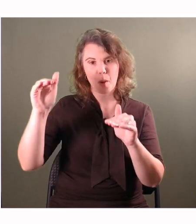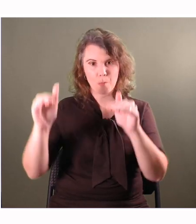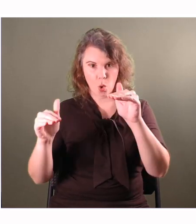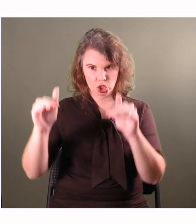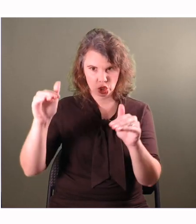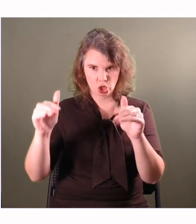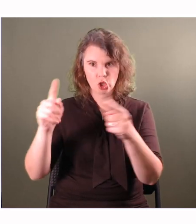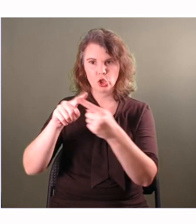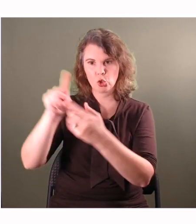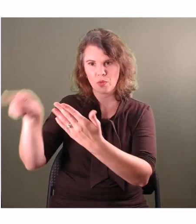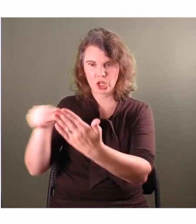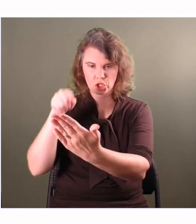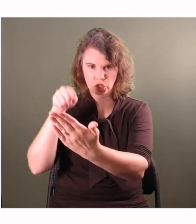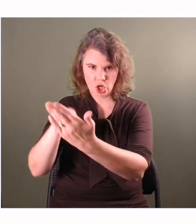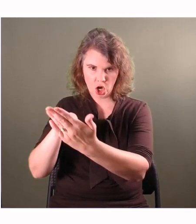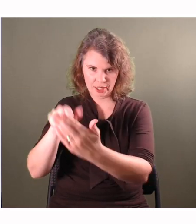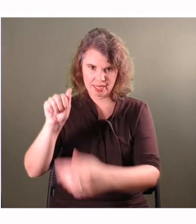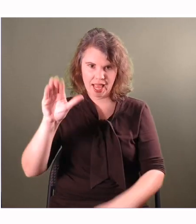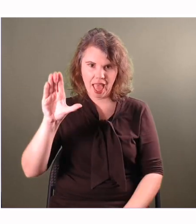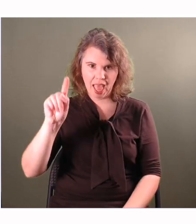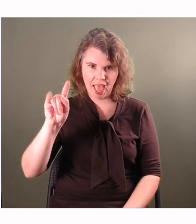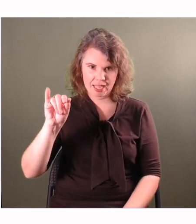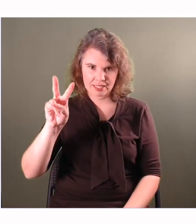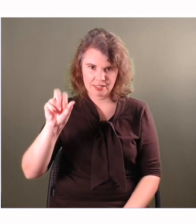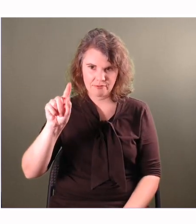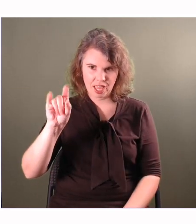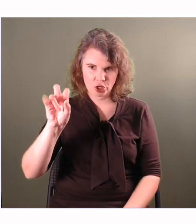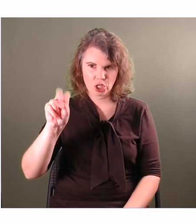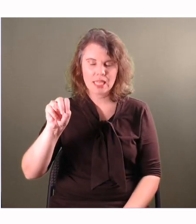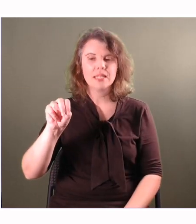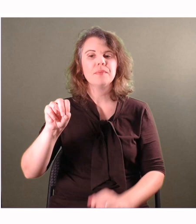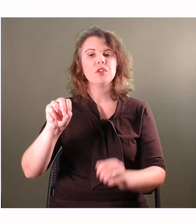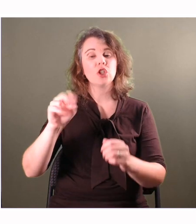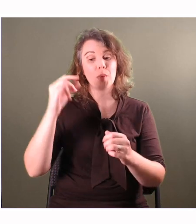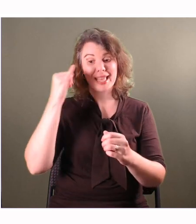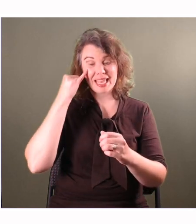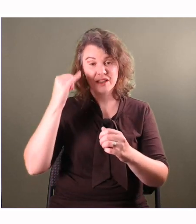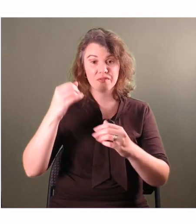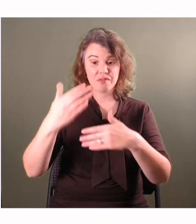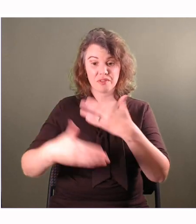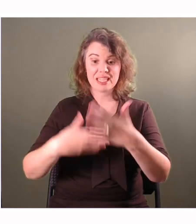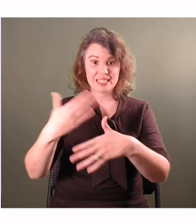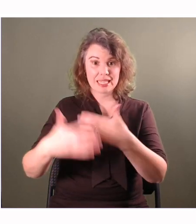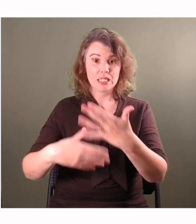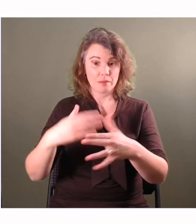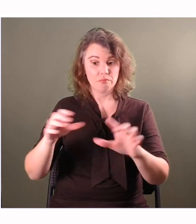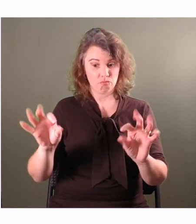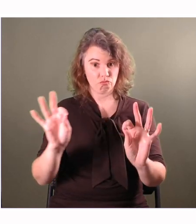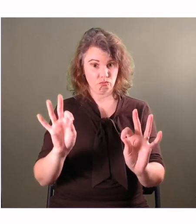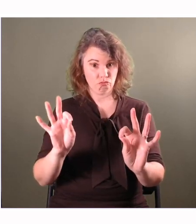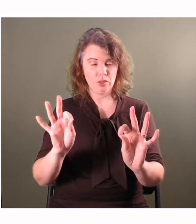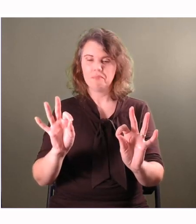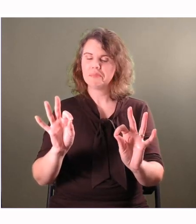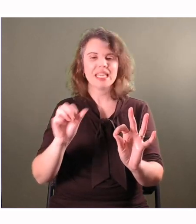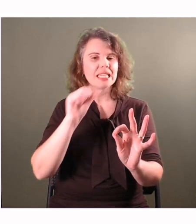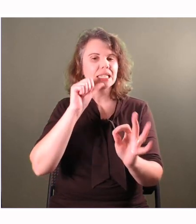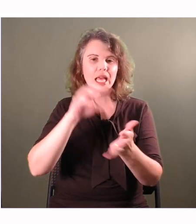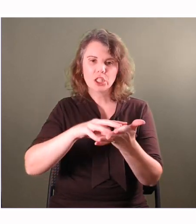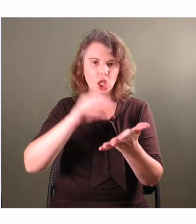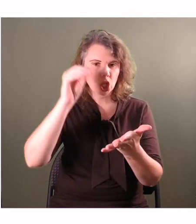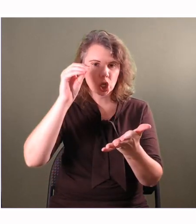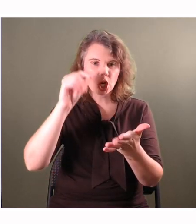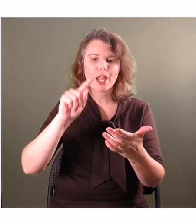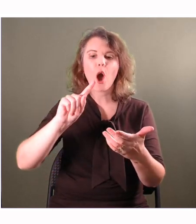or intended activation minus the actual activation. So if the system is doing what it's supposed to do,